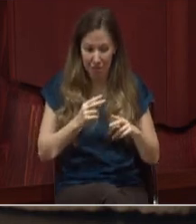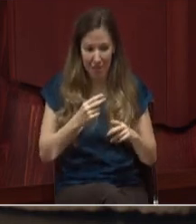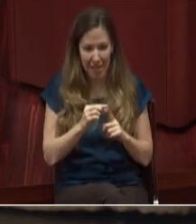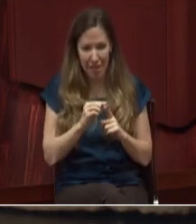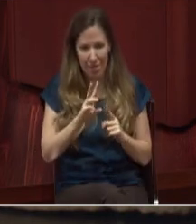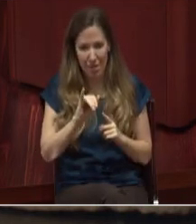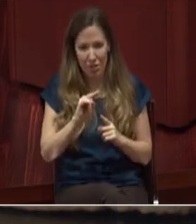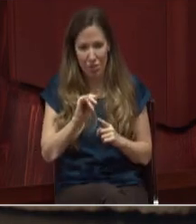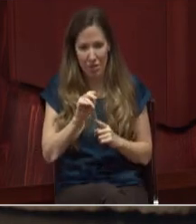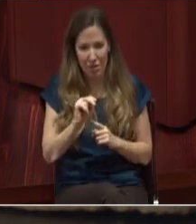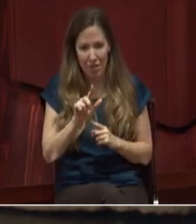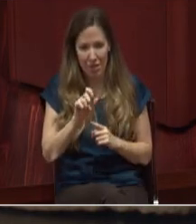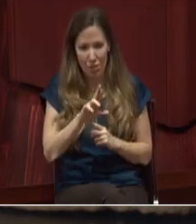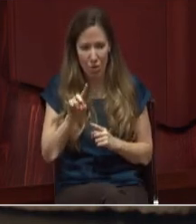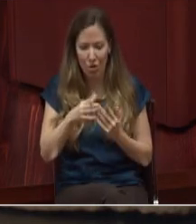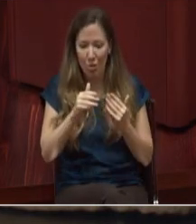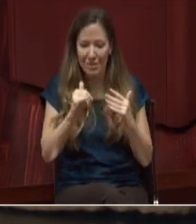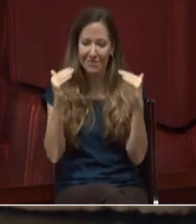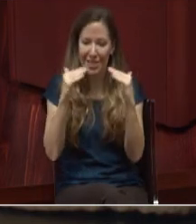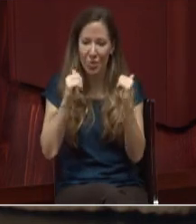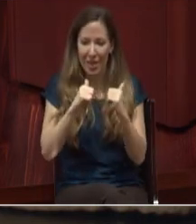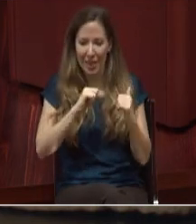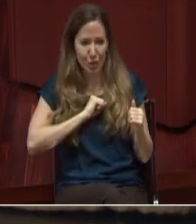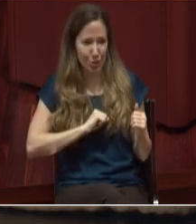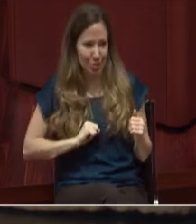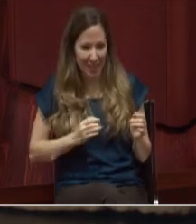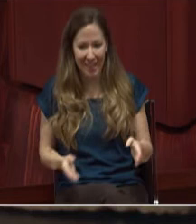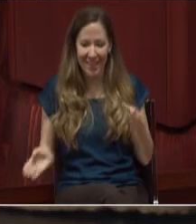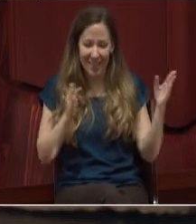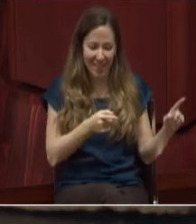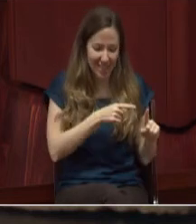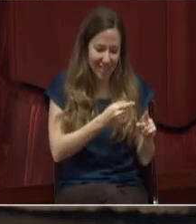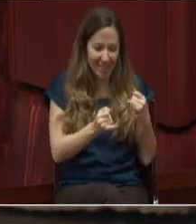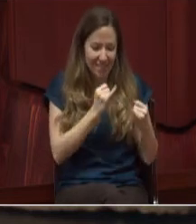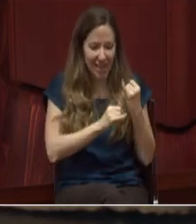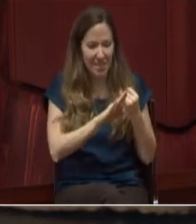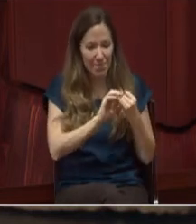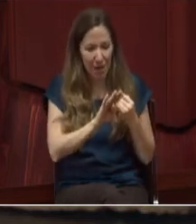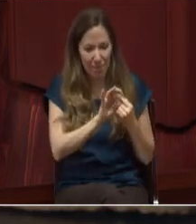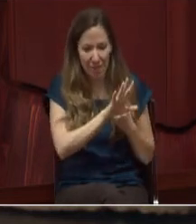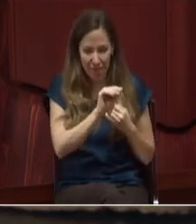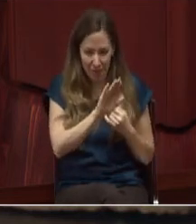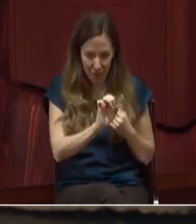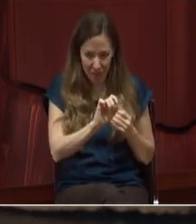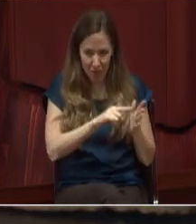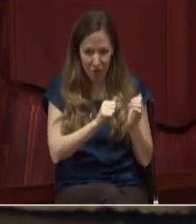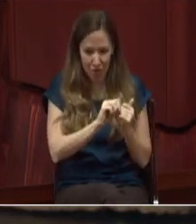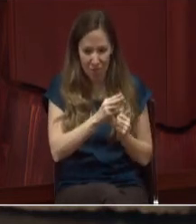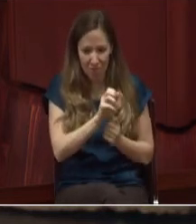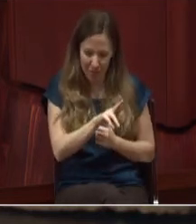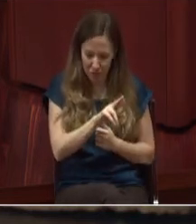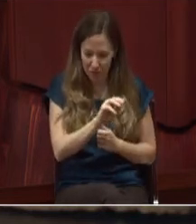you're kind of up there with the great superheroes. And then finally, Bud McFarlane started out as Major McFarlane when I first knew